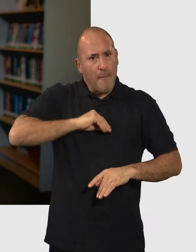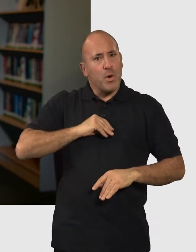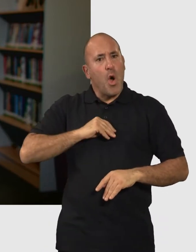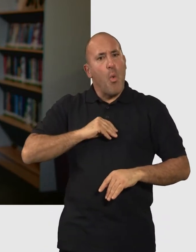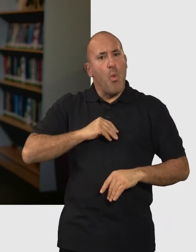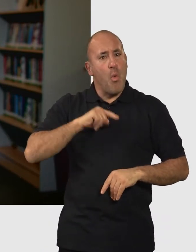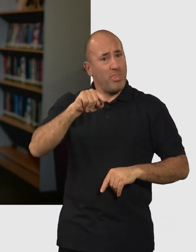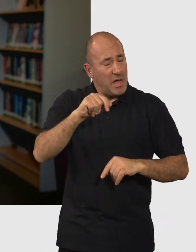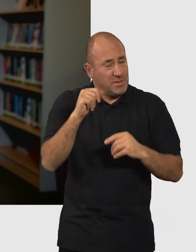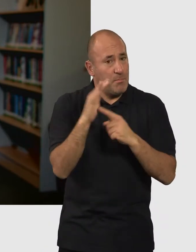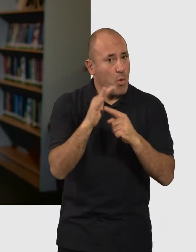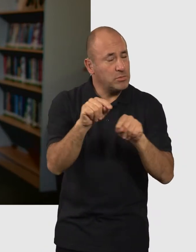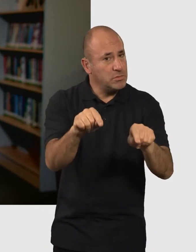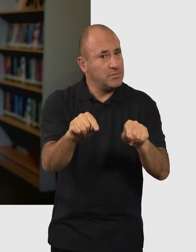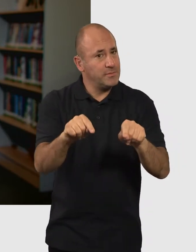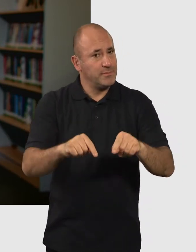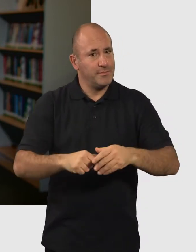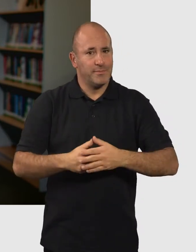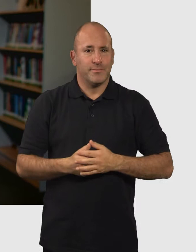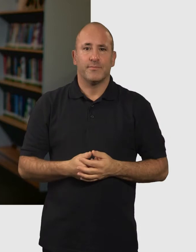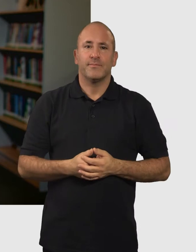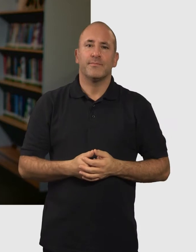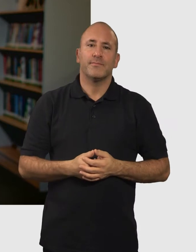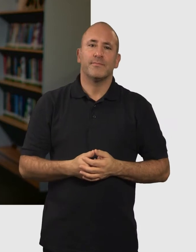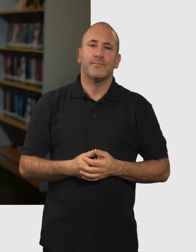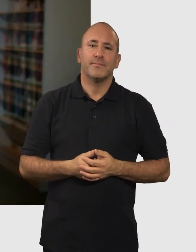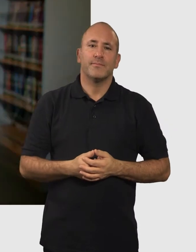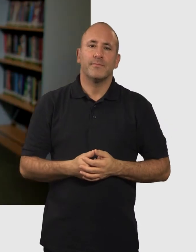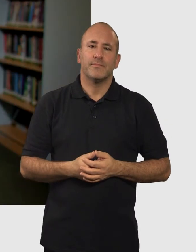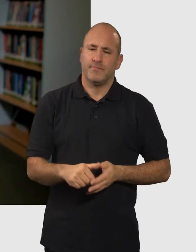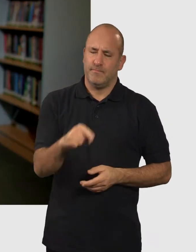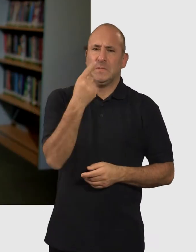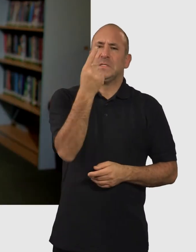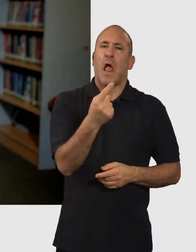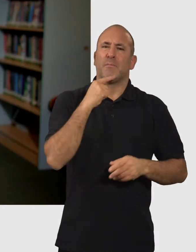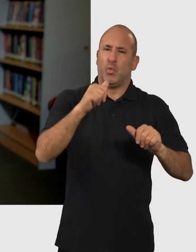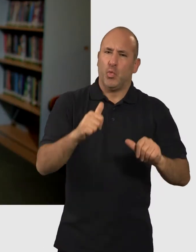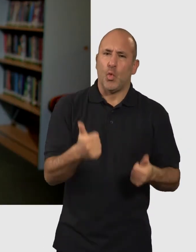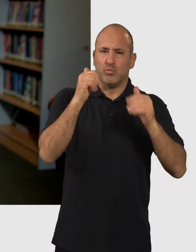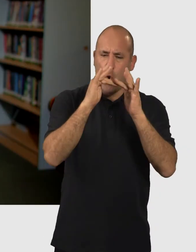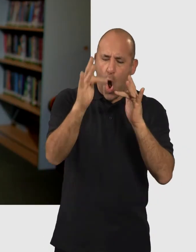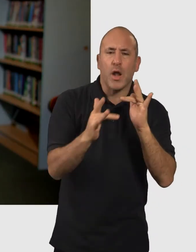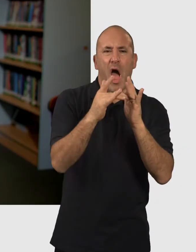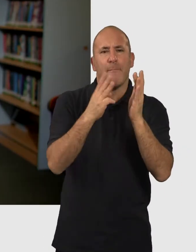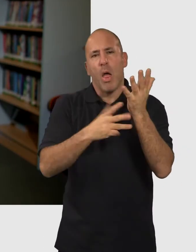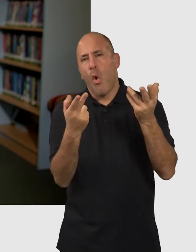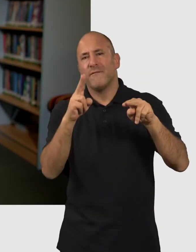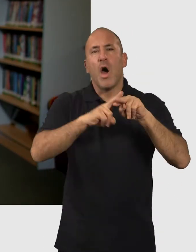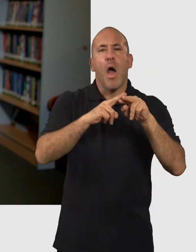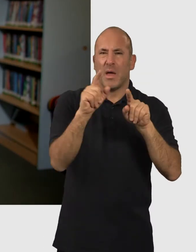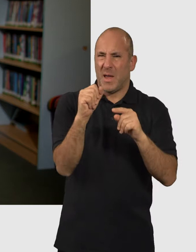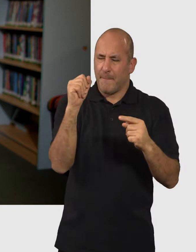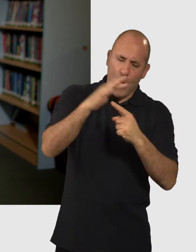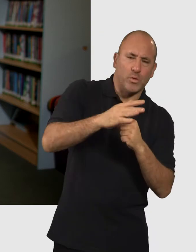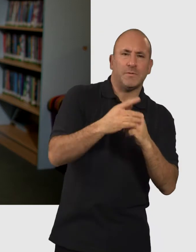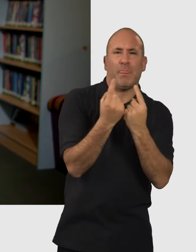know if there's anything that's worrying them. I think that's the key point. What do you think is the most important thing you can do to be